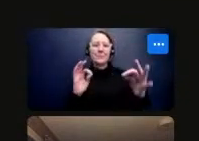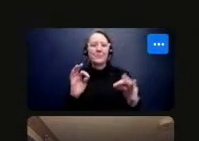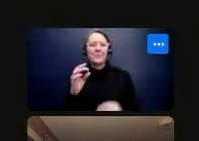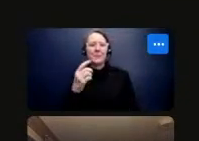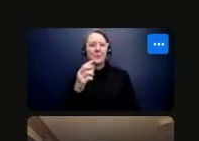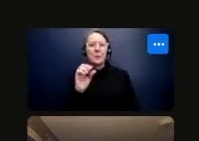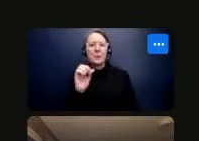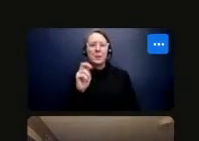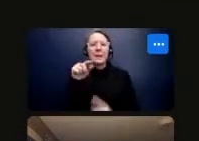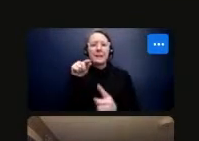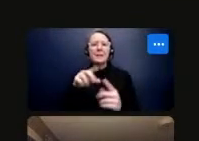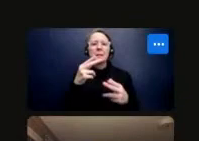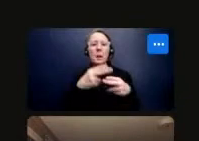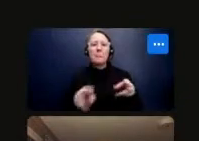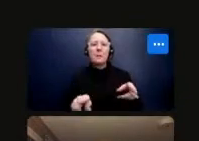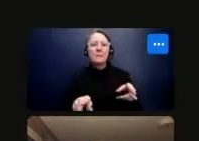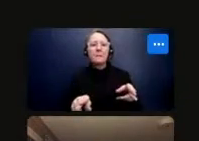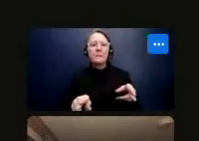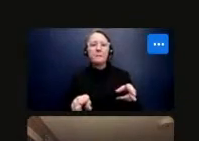is